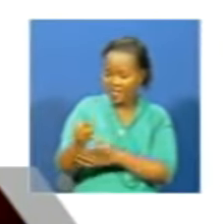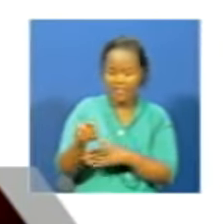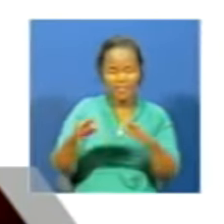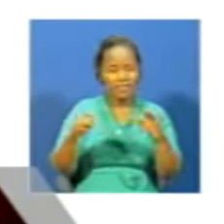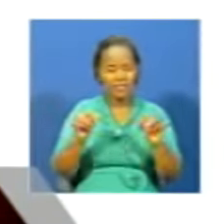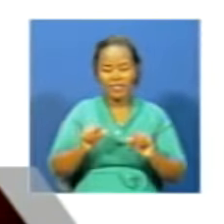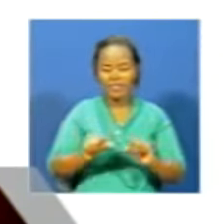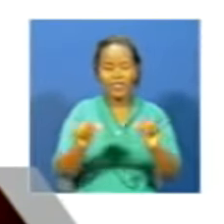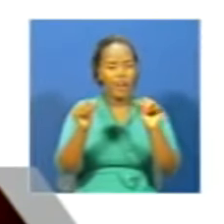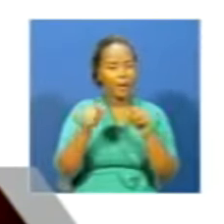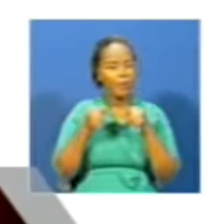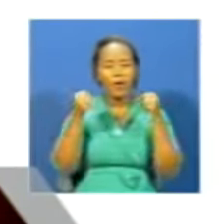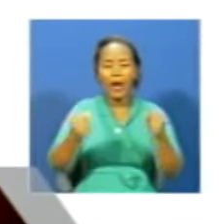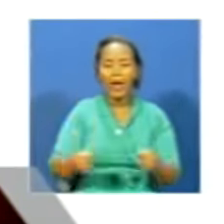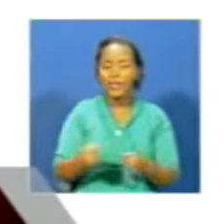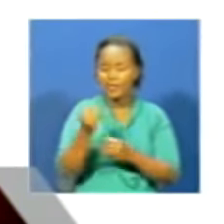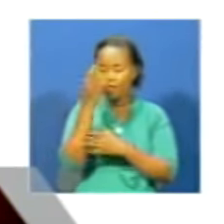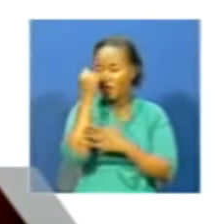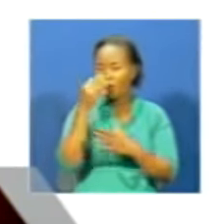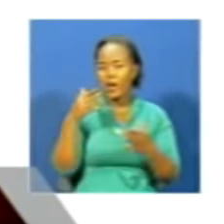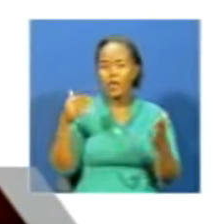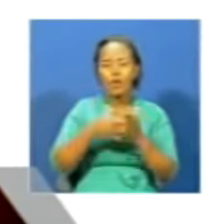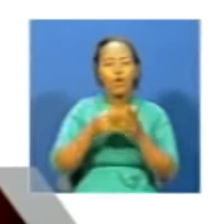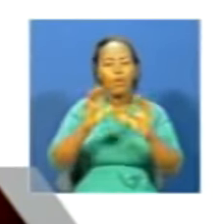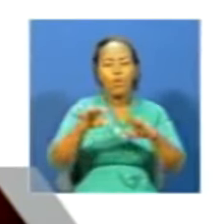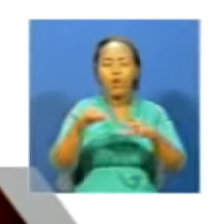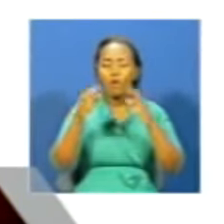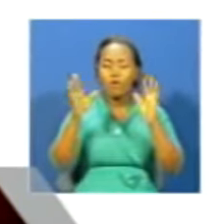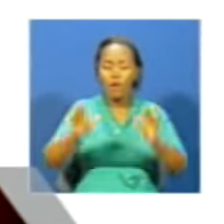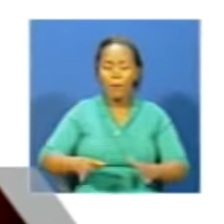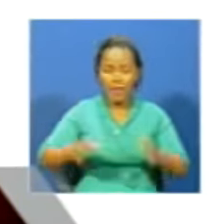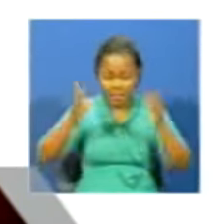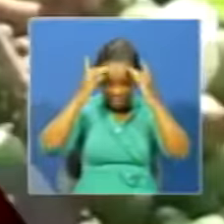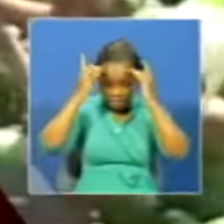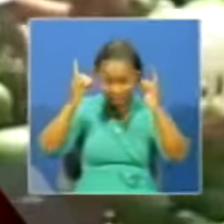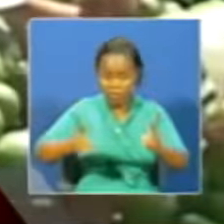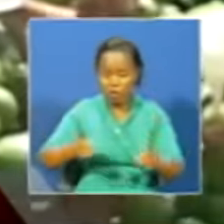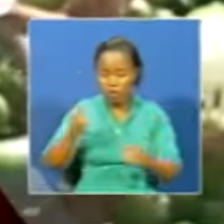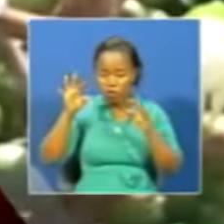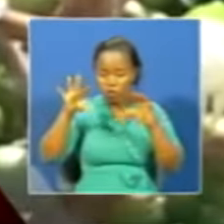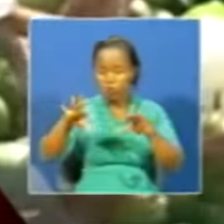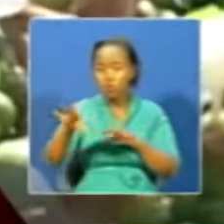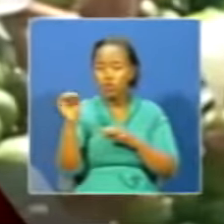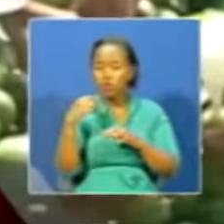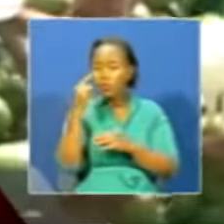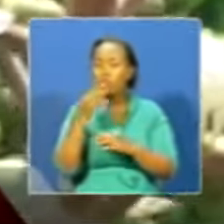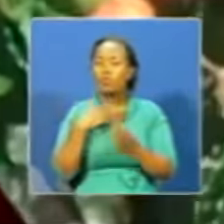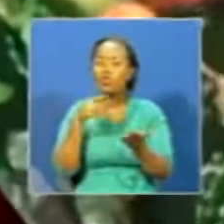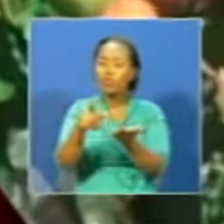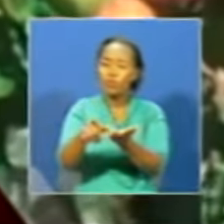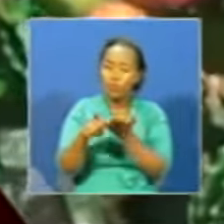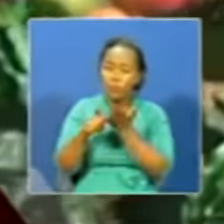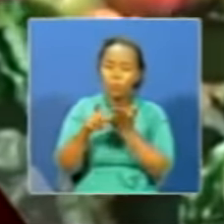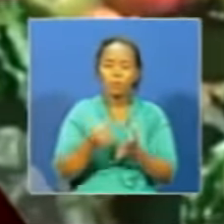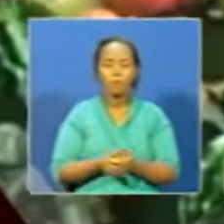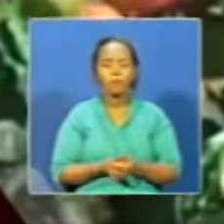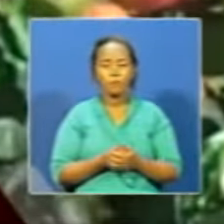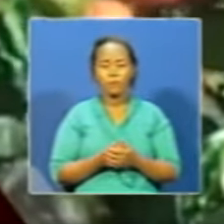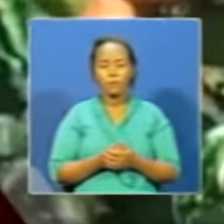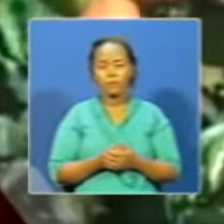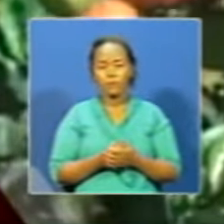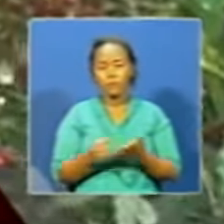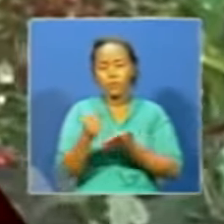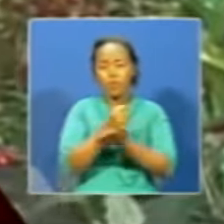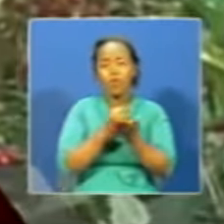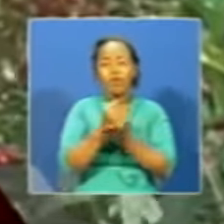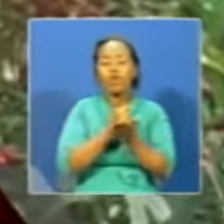it denies farmers their right to choose their preferred financiers. After 8 coffee factories were on the verge of being